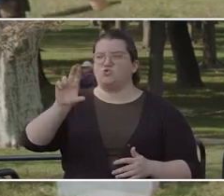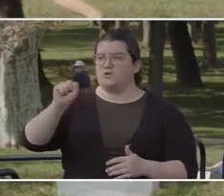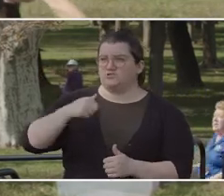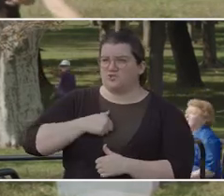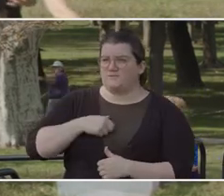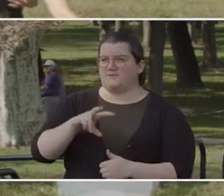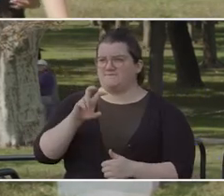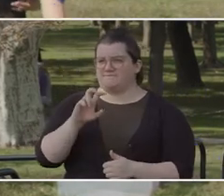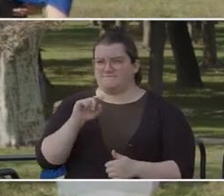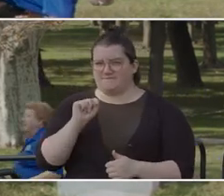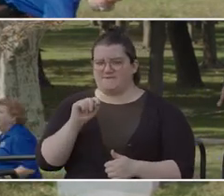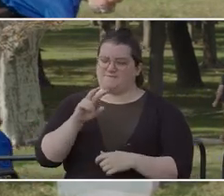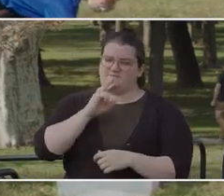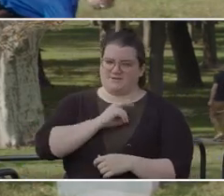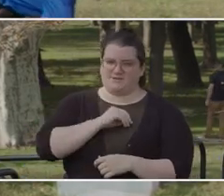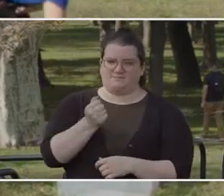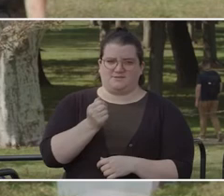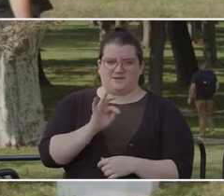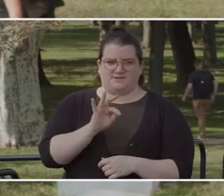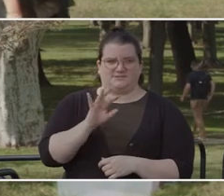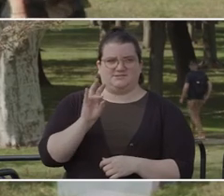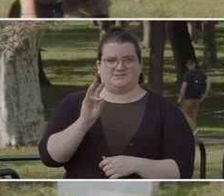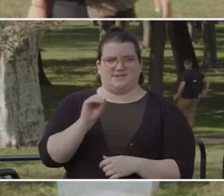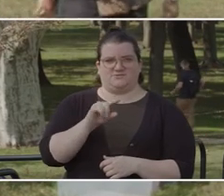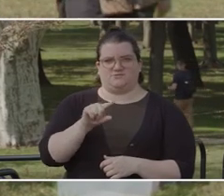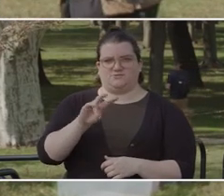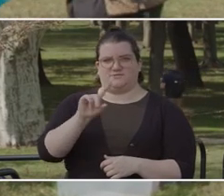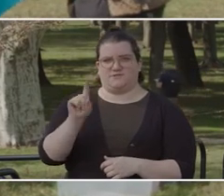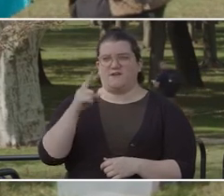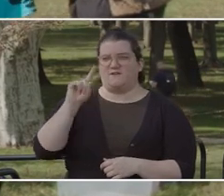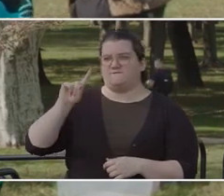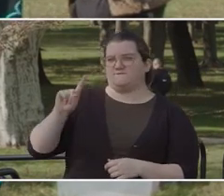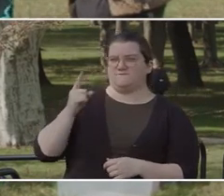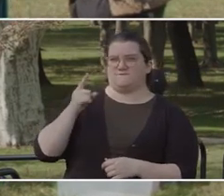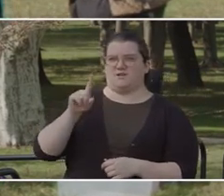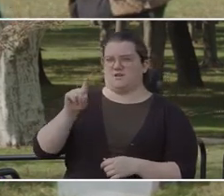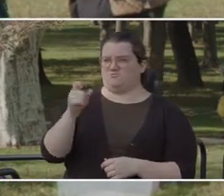1970 to 71, 101st Airborne Comancheros. We love and miss you, Dad.